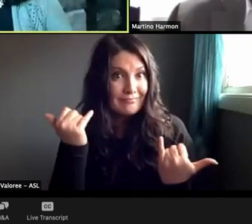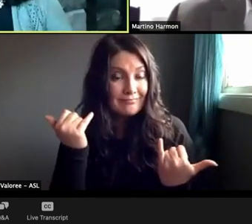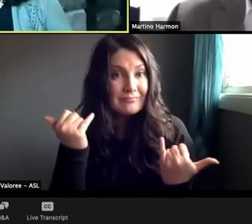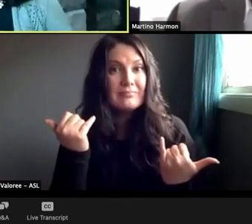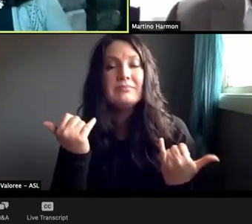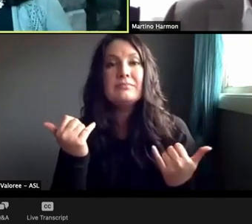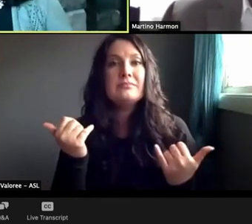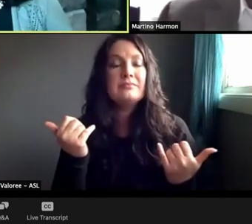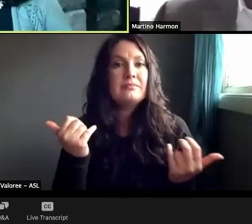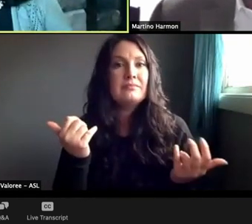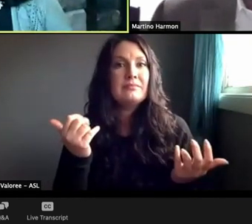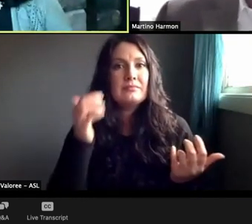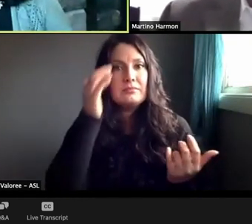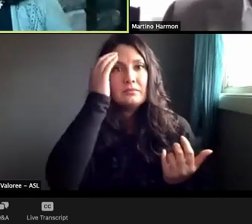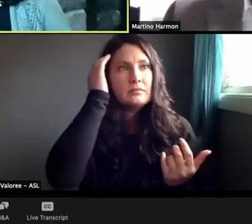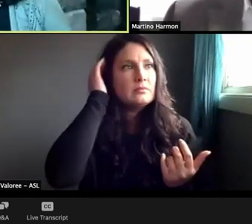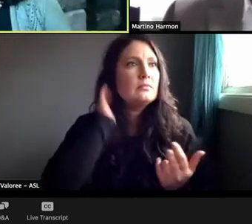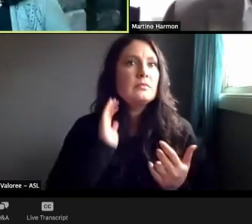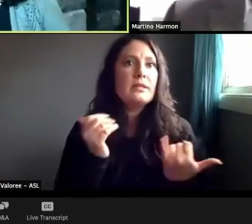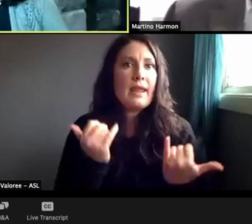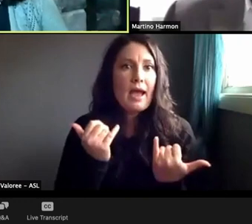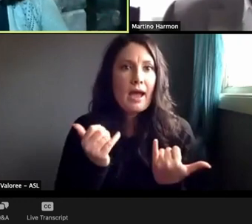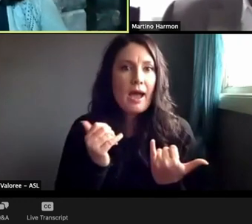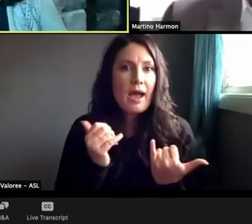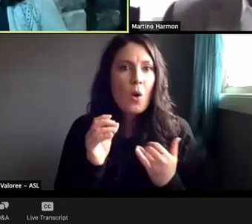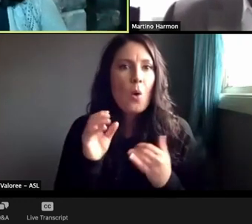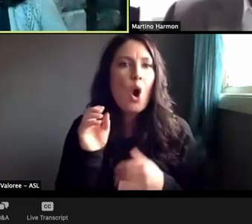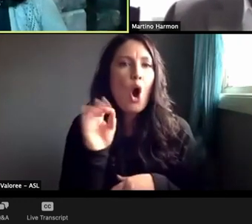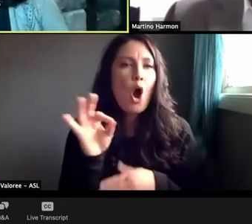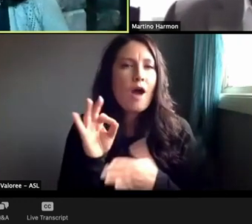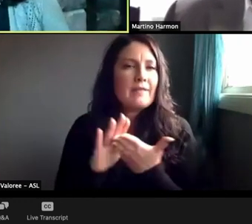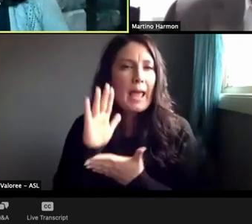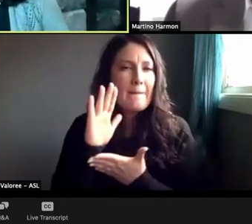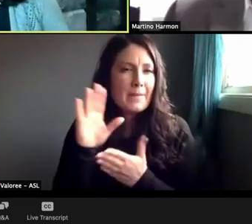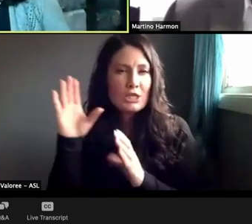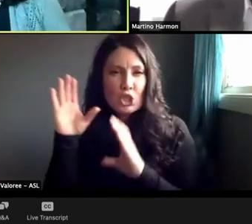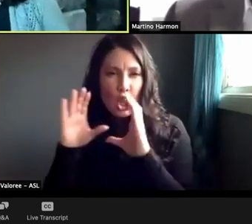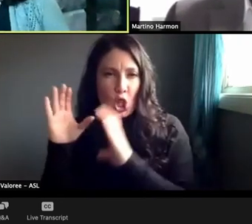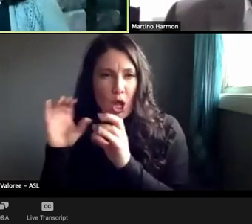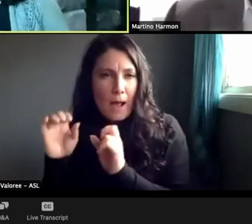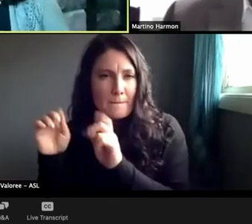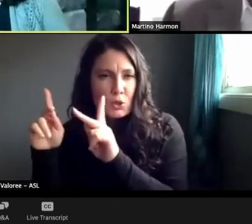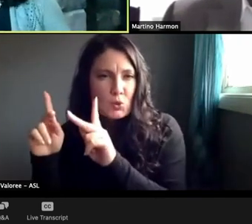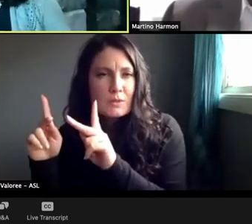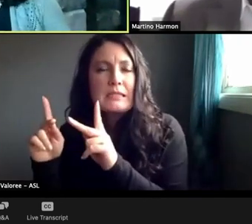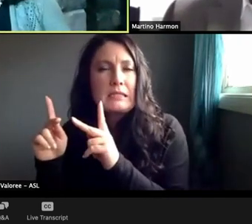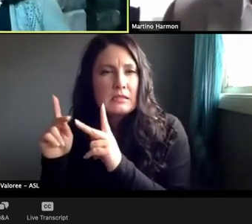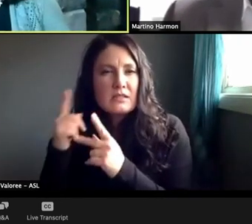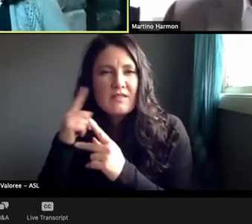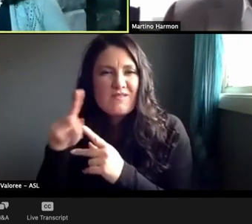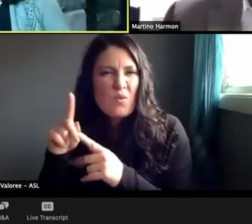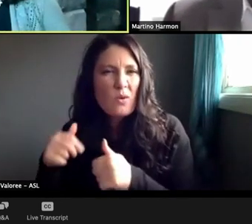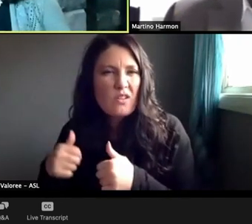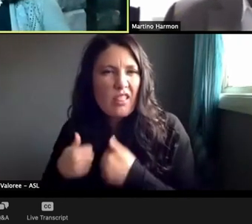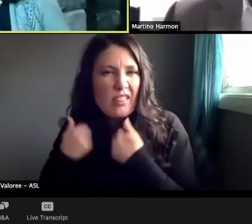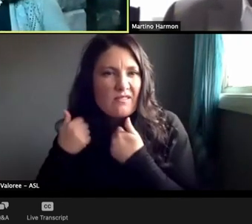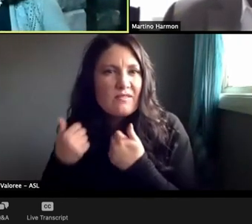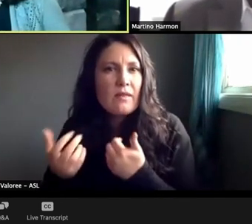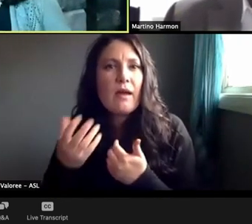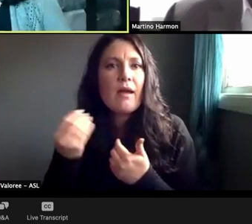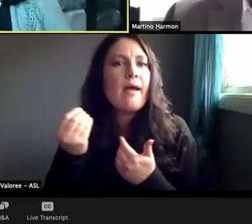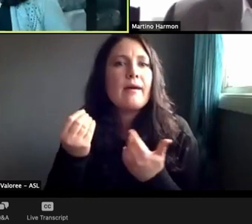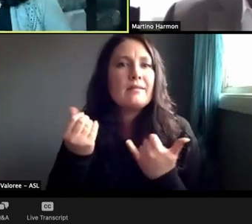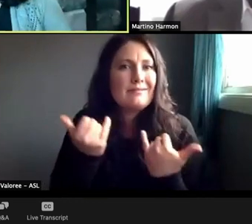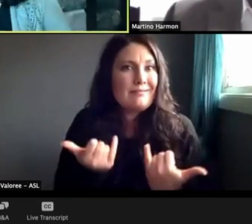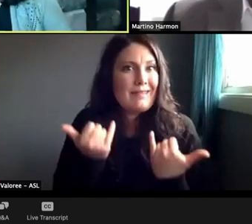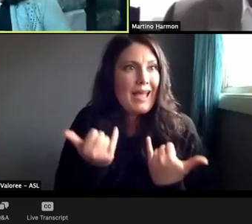look off-campus housing for how off-campus housing opportunities worry you, and what measures will be in place to account for greater numbers of